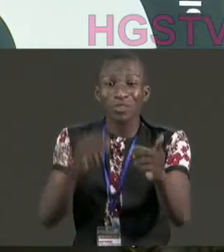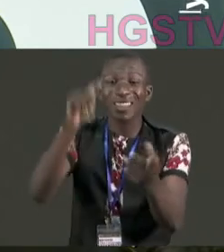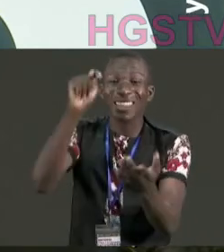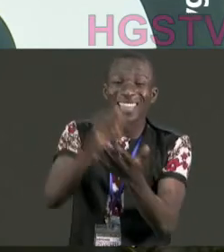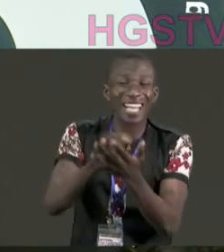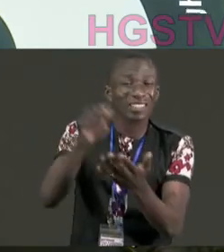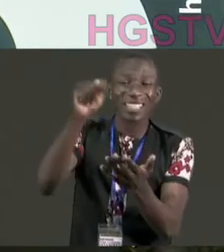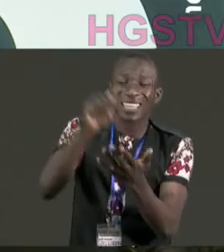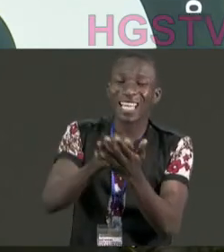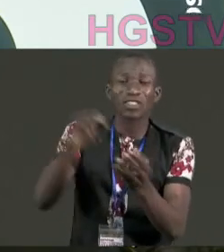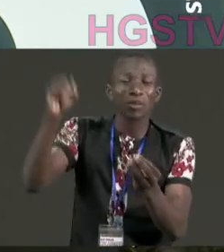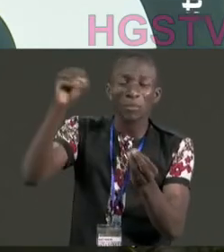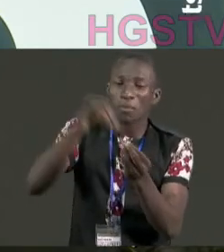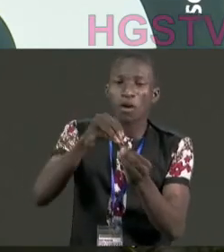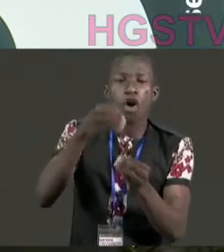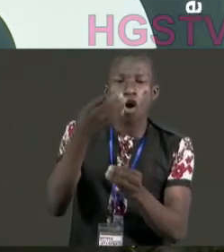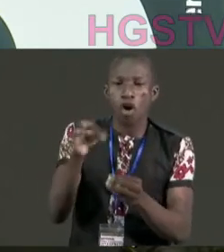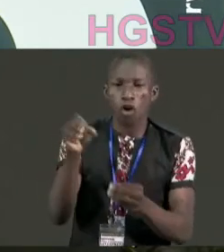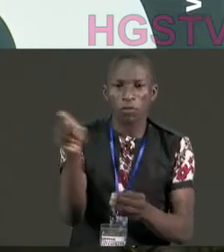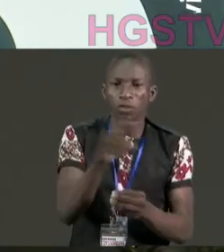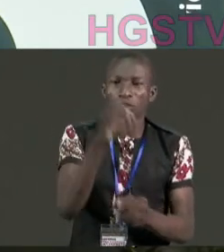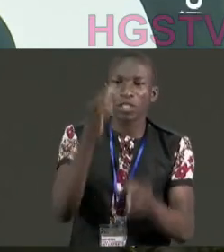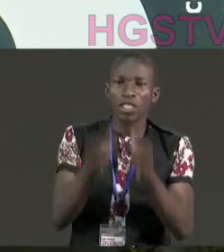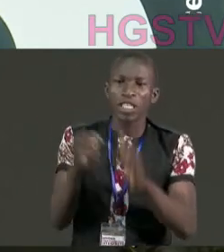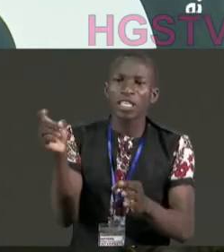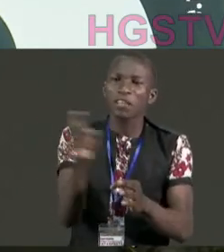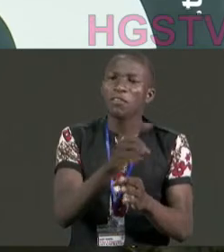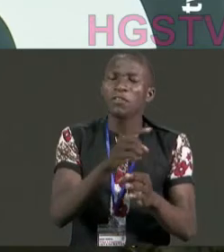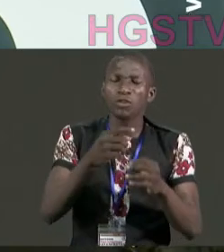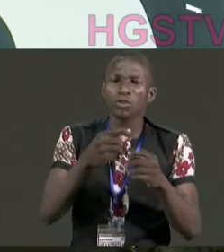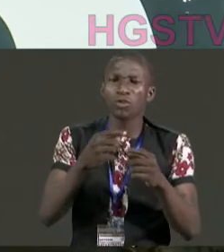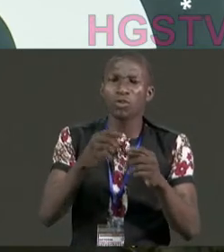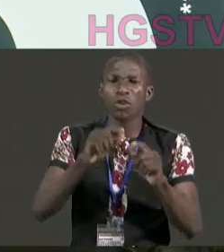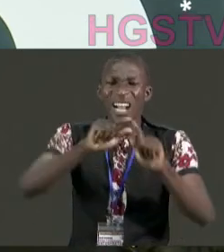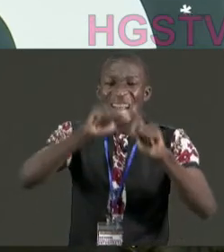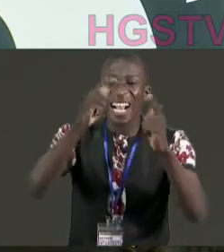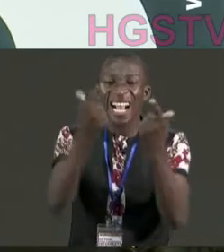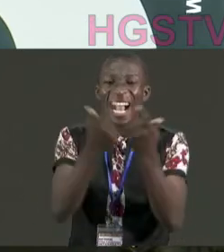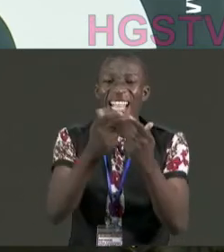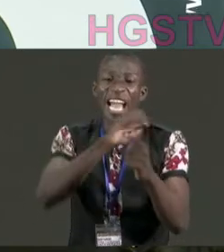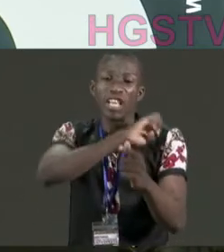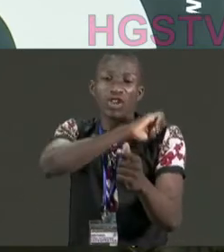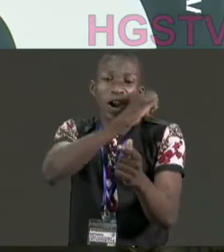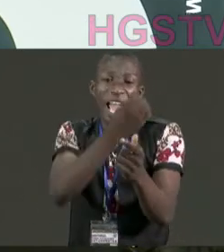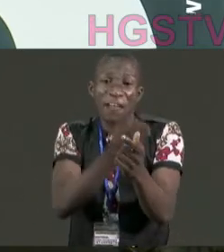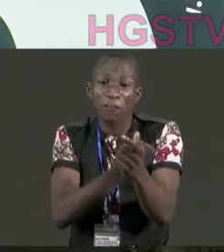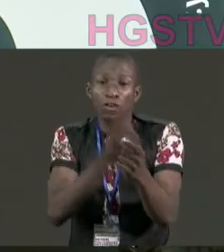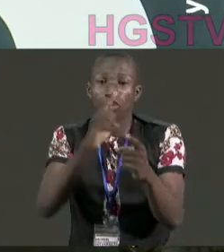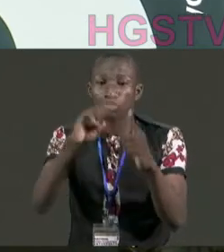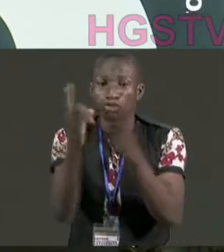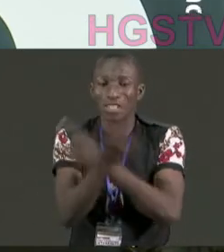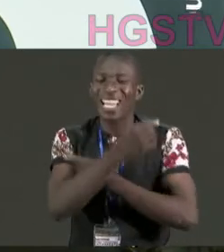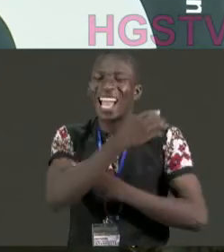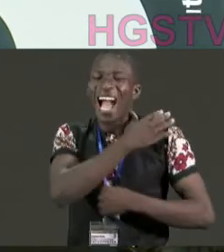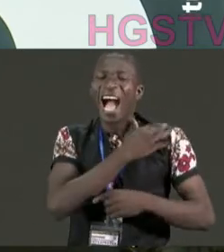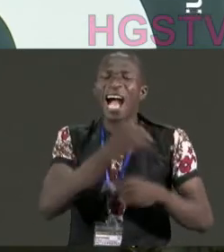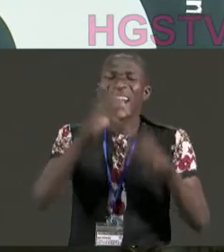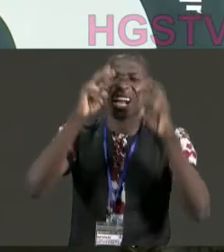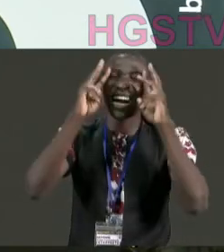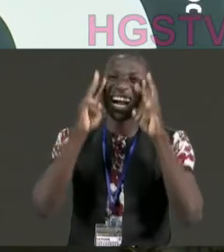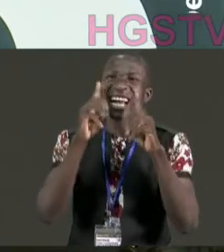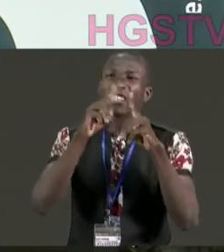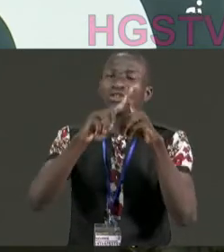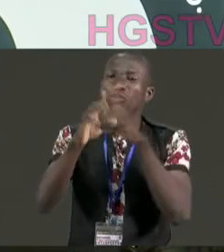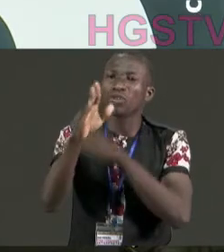you now, if you combine your efforts today and cry unto the Almighty God and say, let there